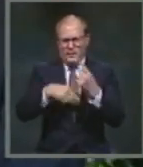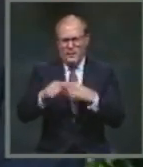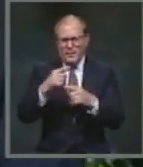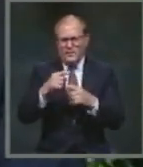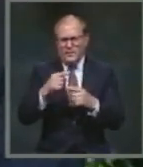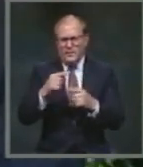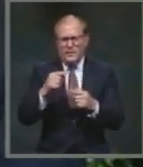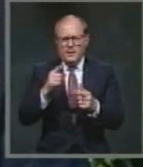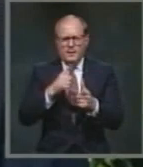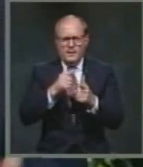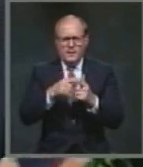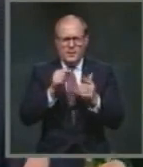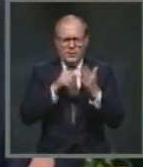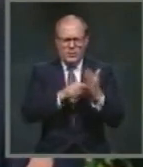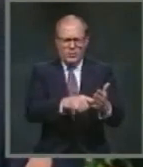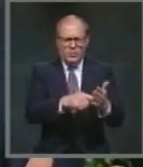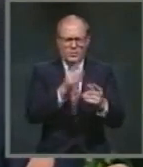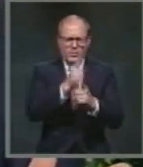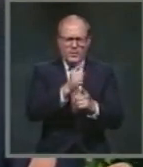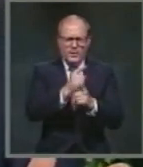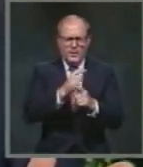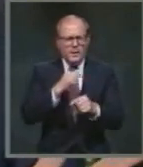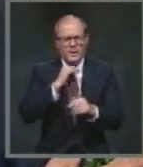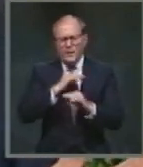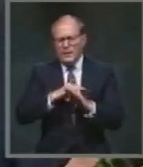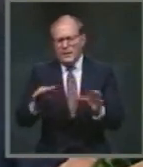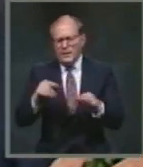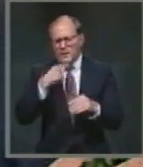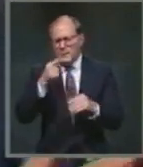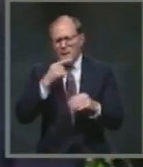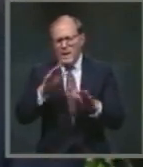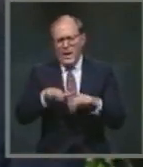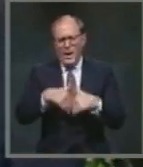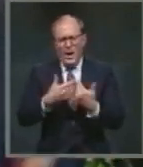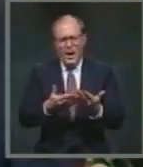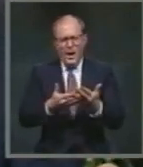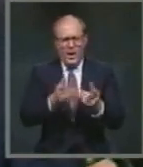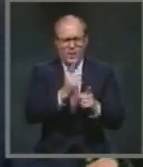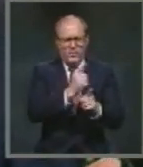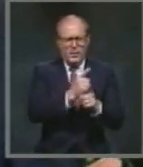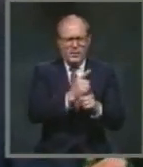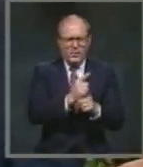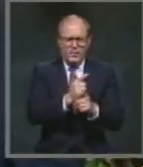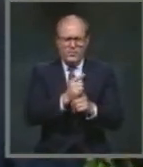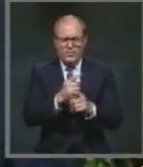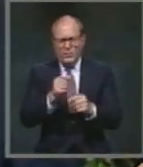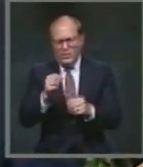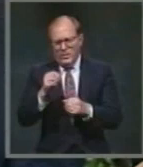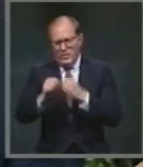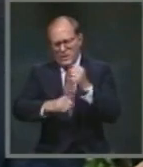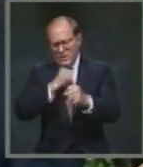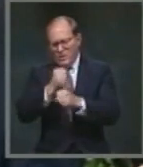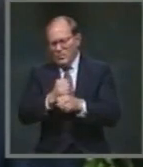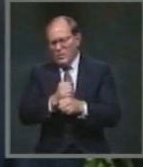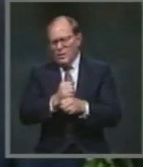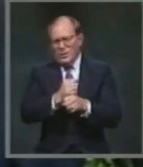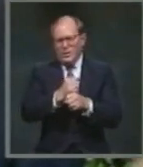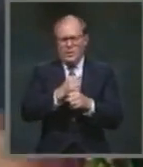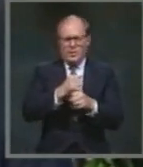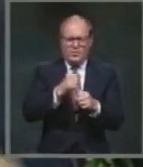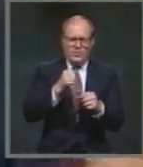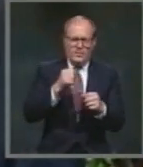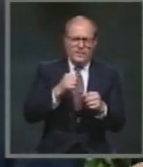frequency. Now he doesn't say how frequent, whether it was an annual observance, semi-annual, quarterly,